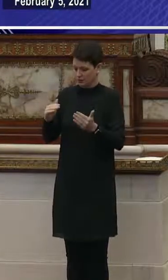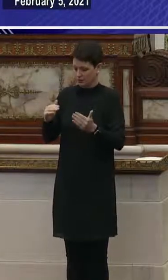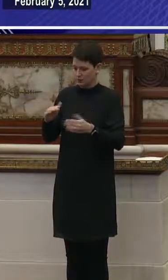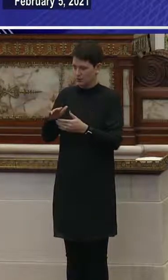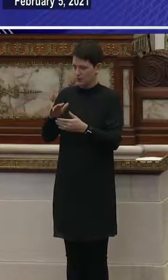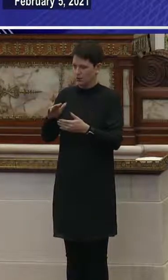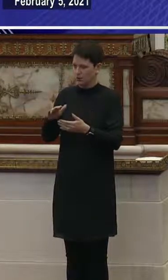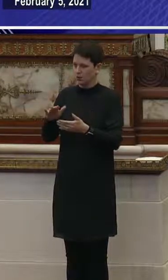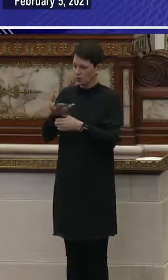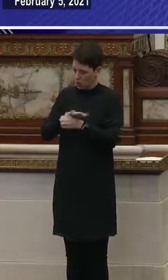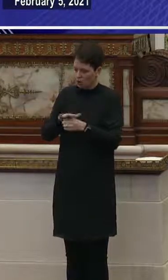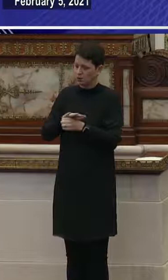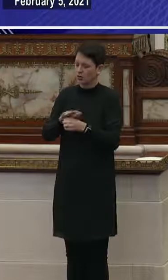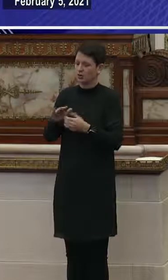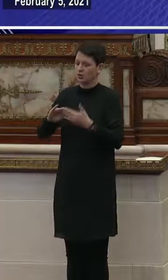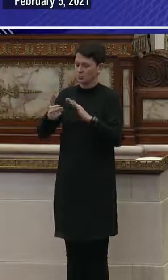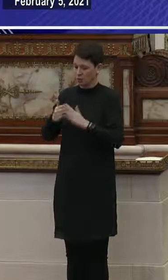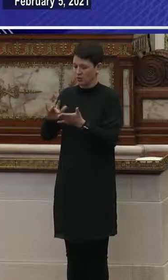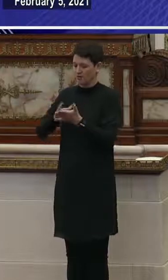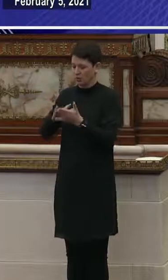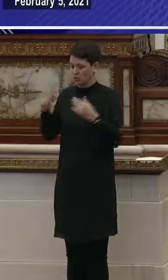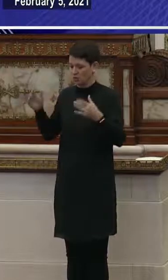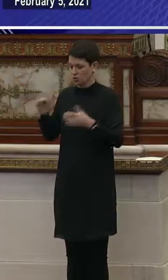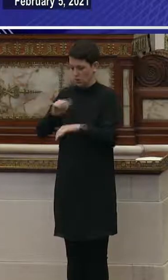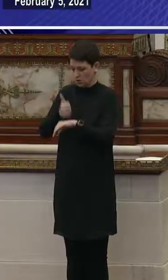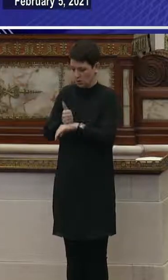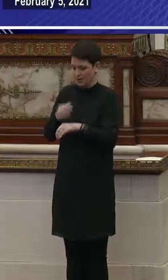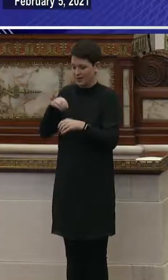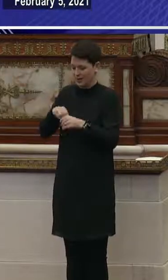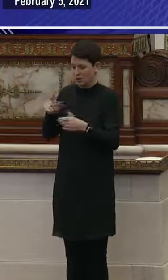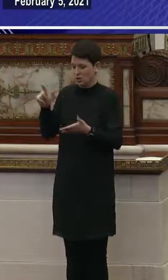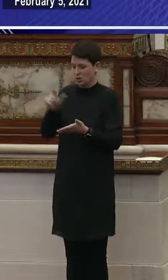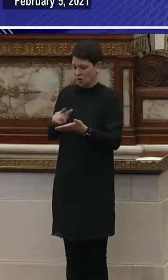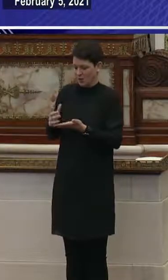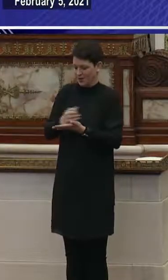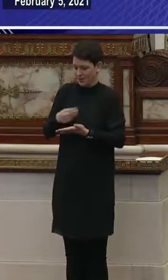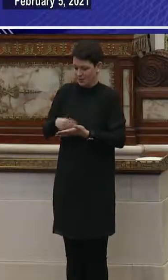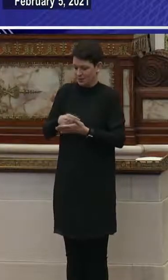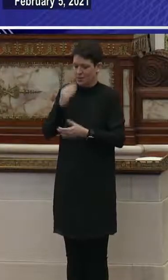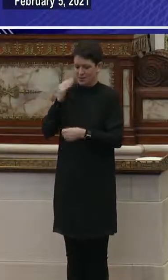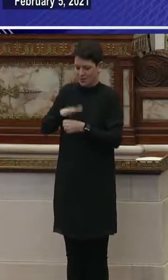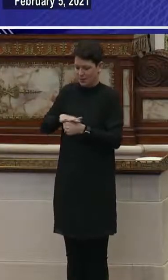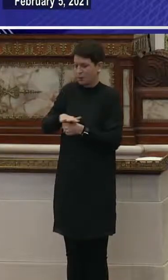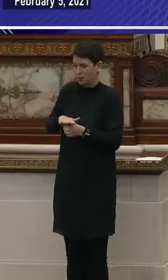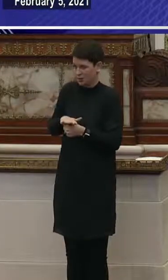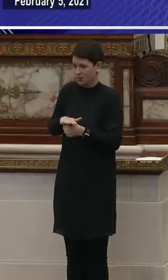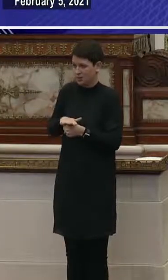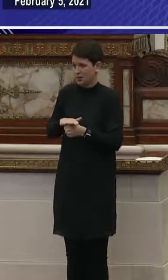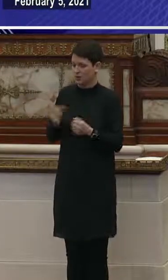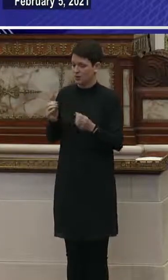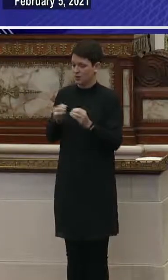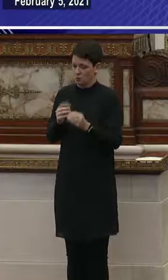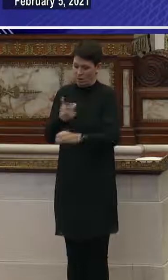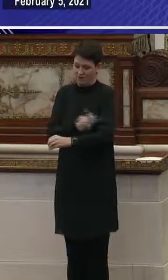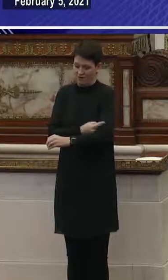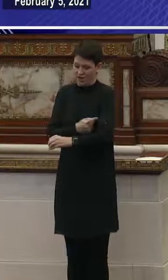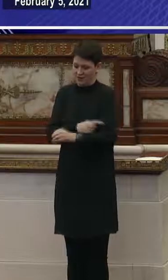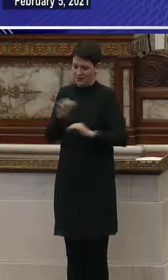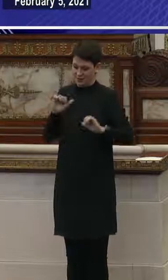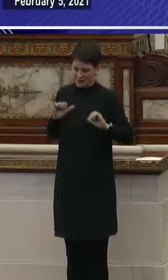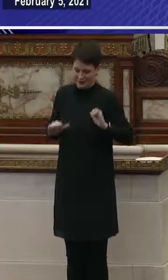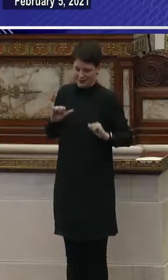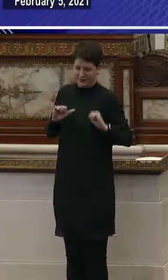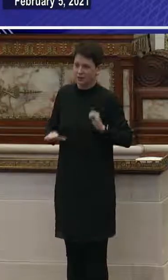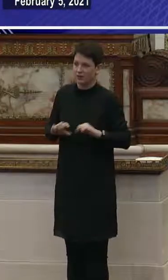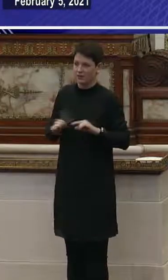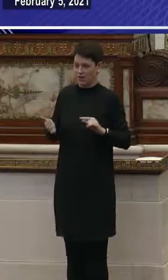pharmacies are located in low-income neighborhoods where there's more vaccine hesitancy than